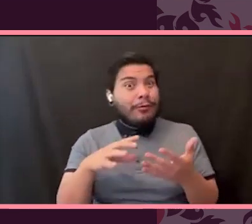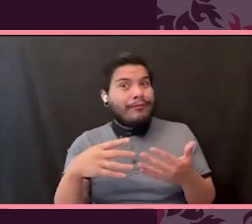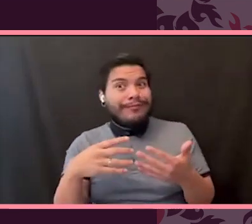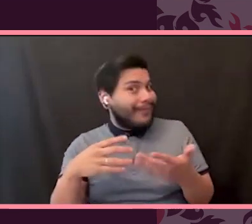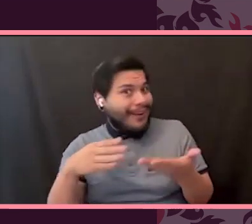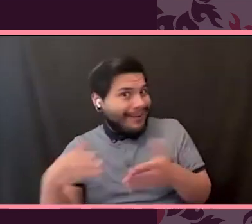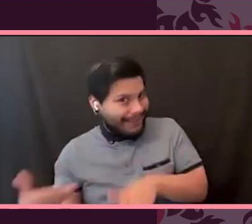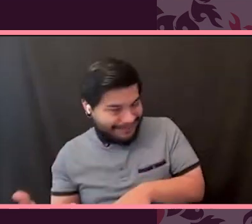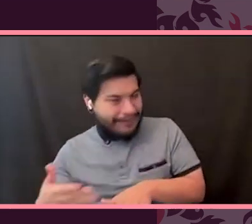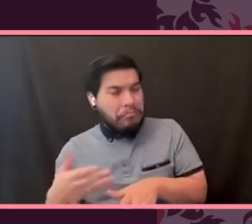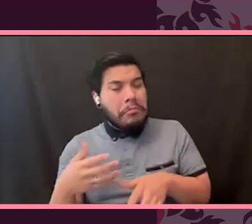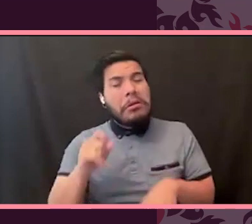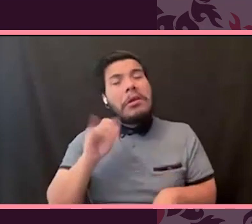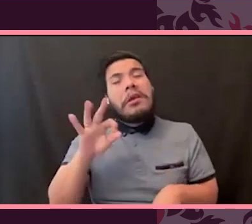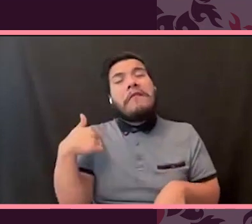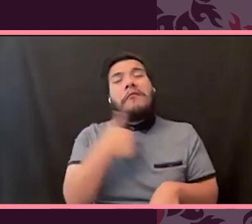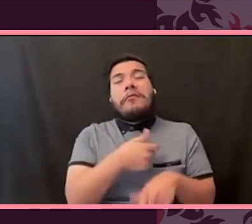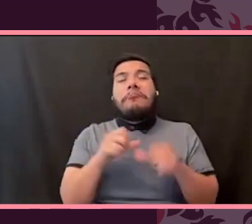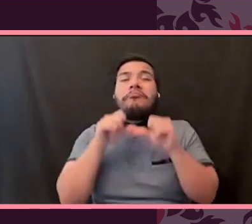what do you imagine?